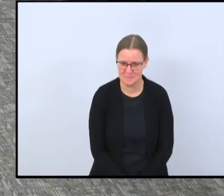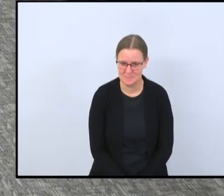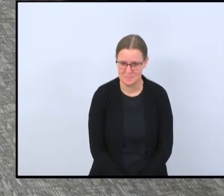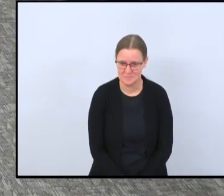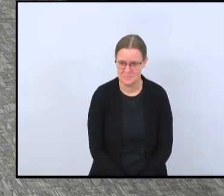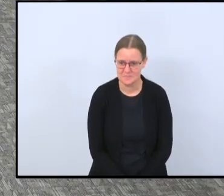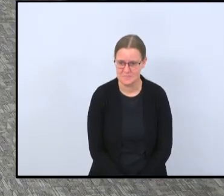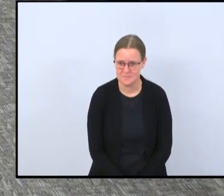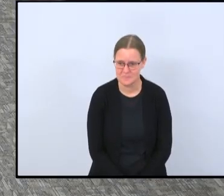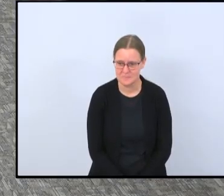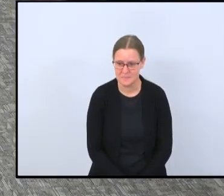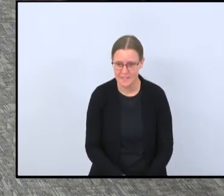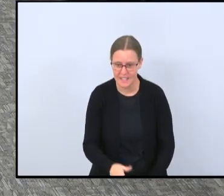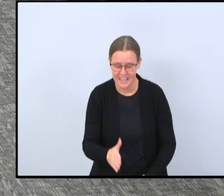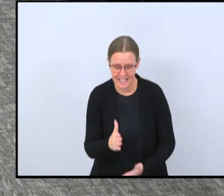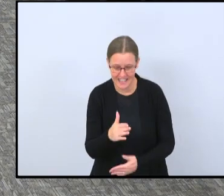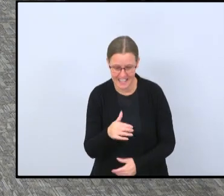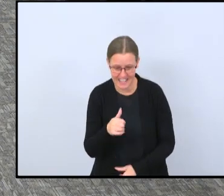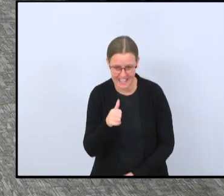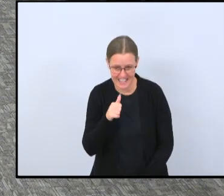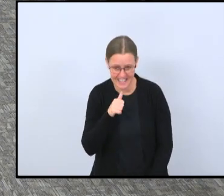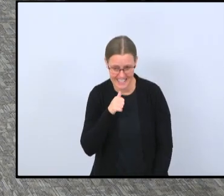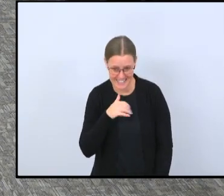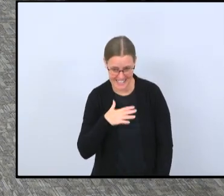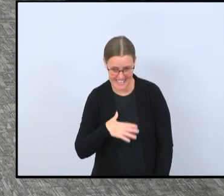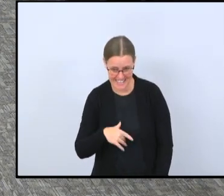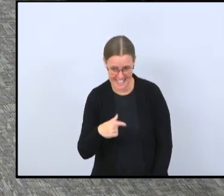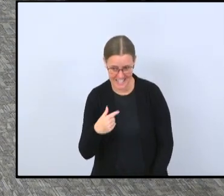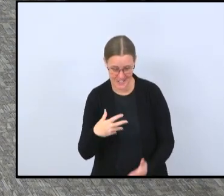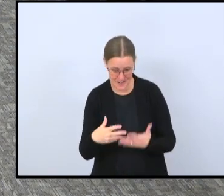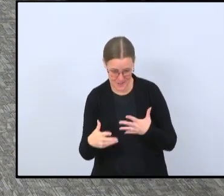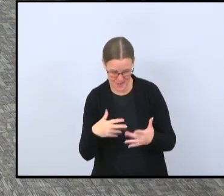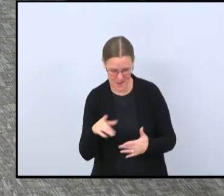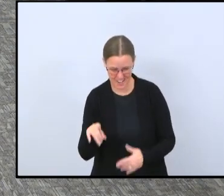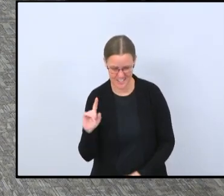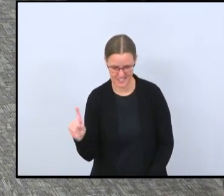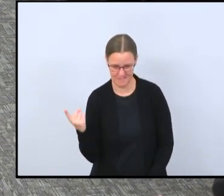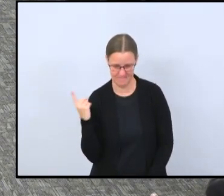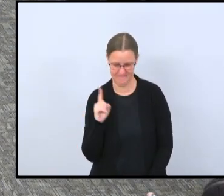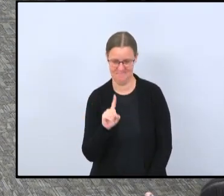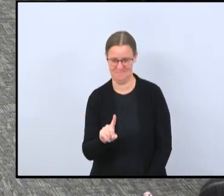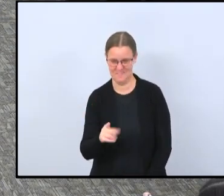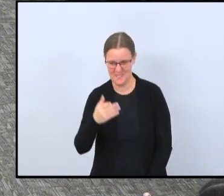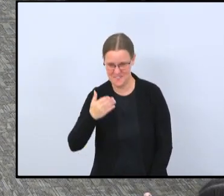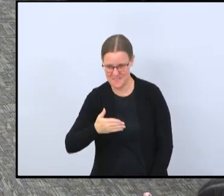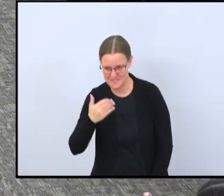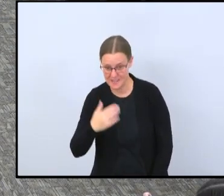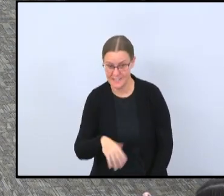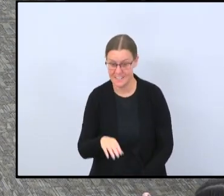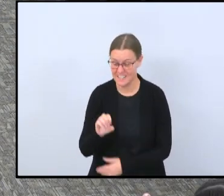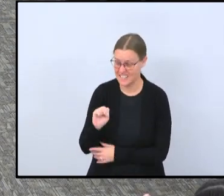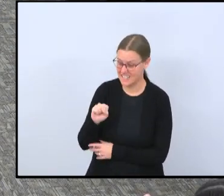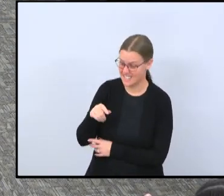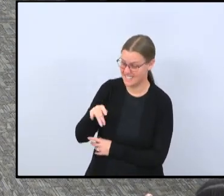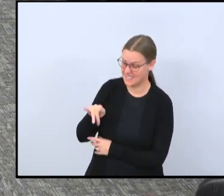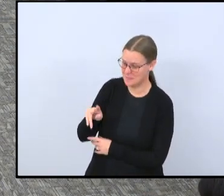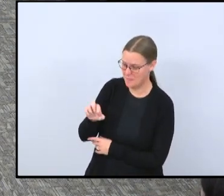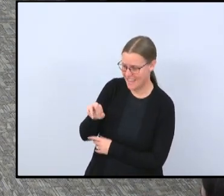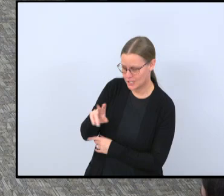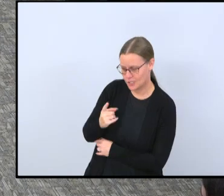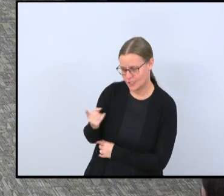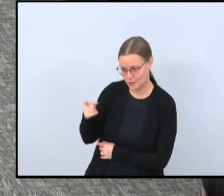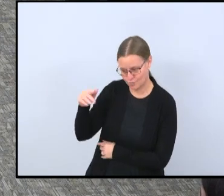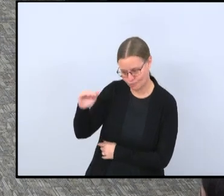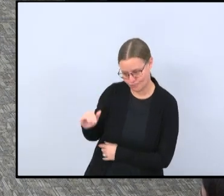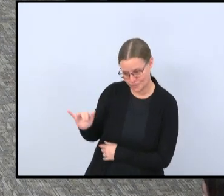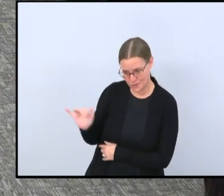And young lady in the gray, I'm going to bring you to the front row, please. Here you go. Dr. Spicer, you can move in too because you're about that